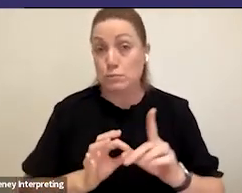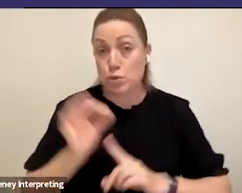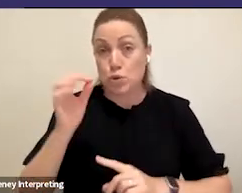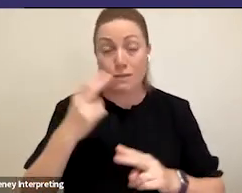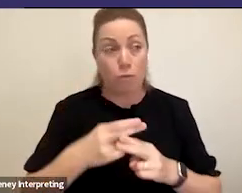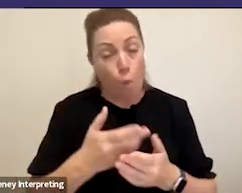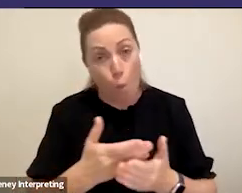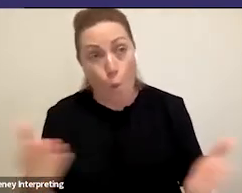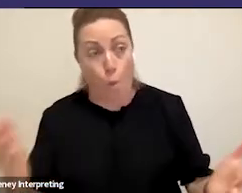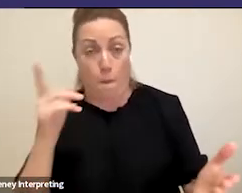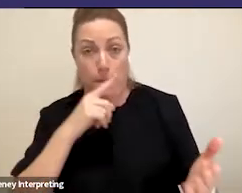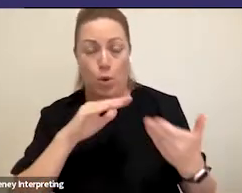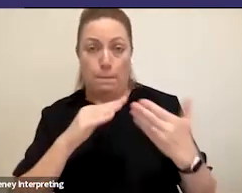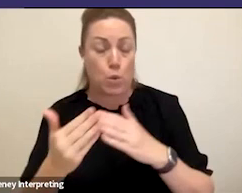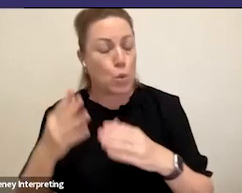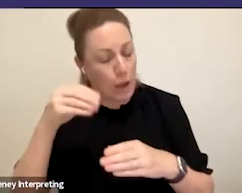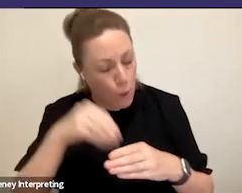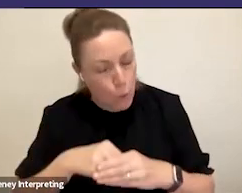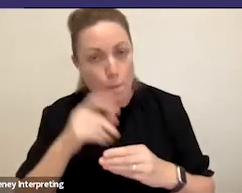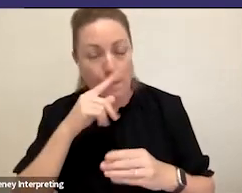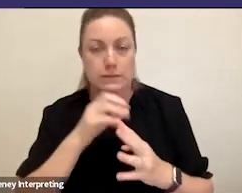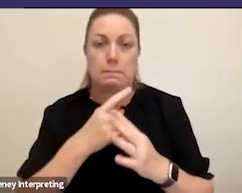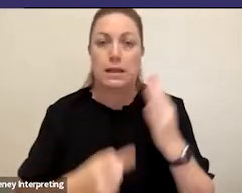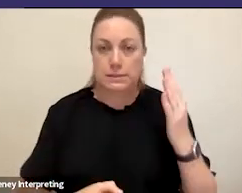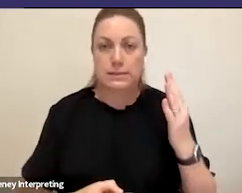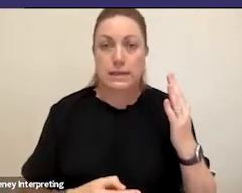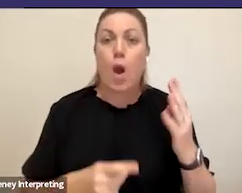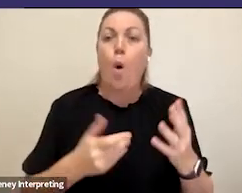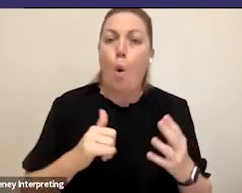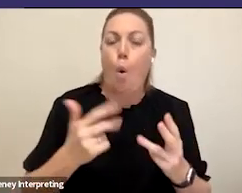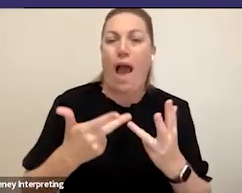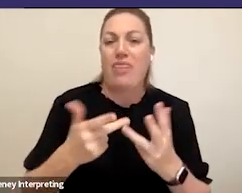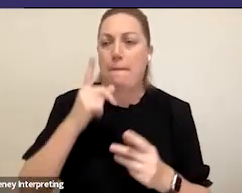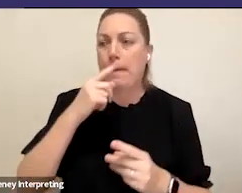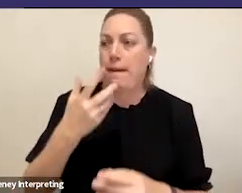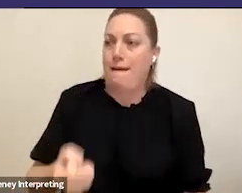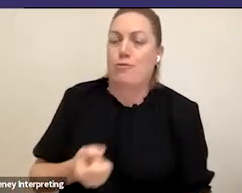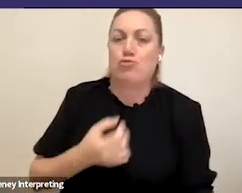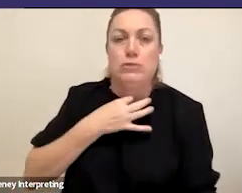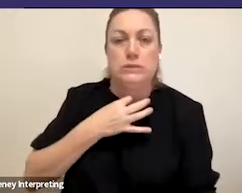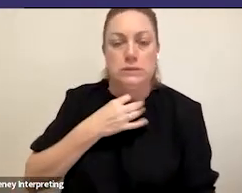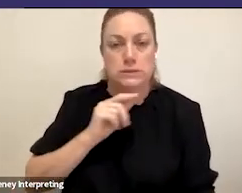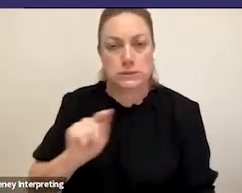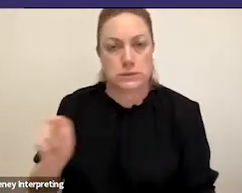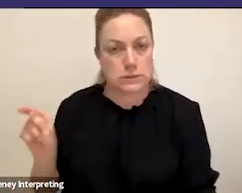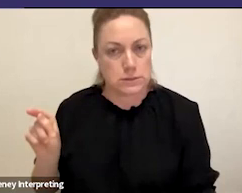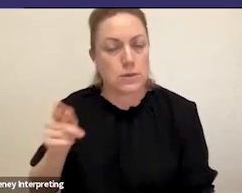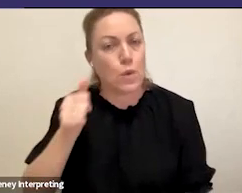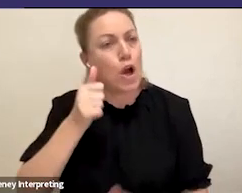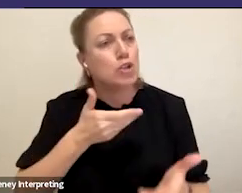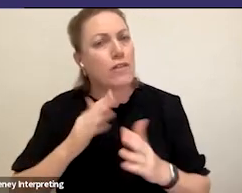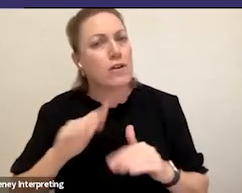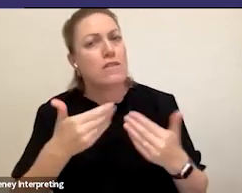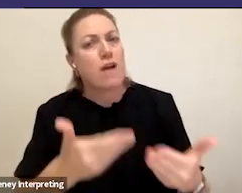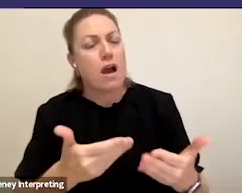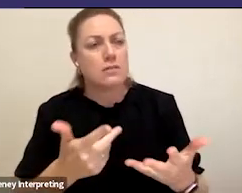of our whole community, and that includes people with disabilities as well as other at-risk groups. We also know that service providers, so this